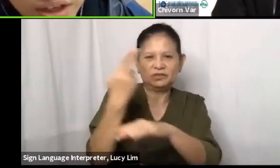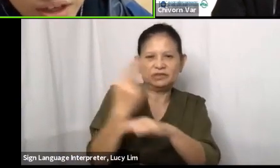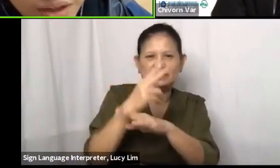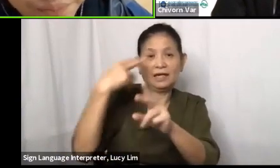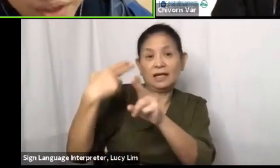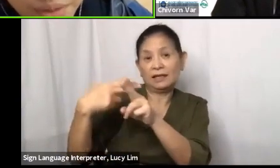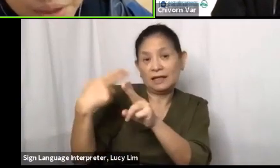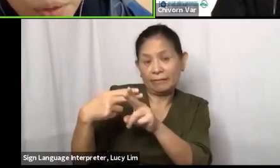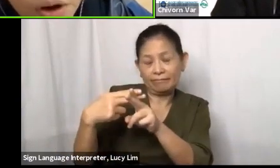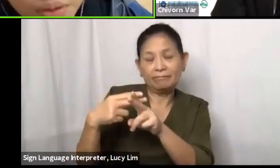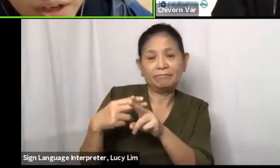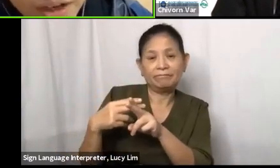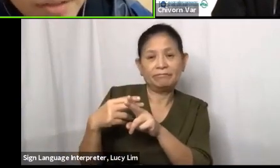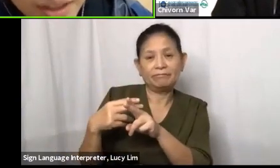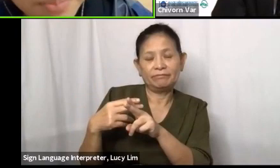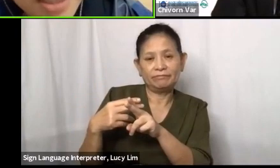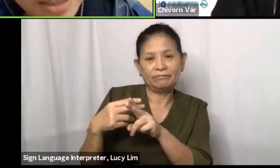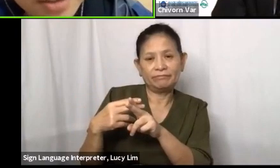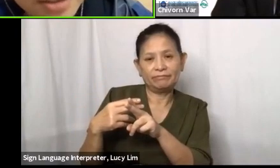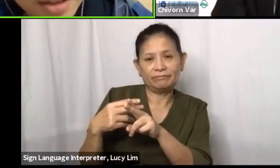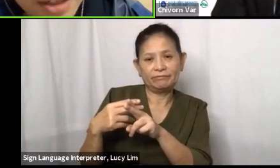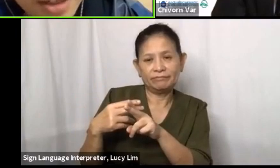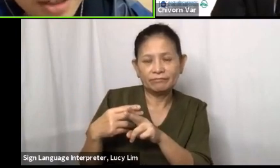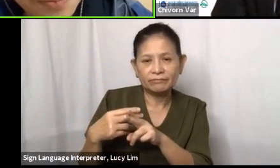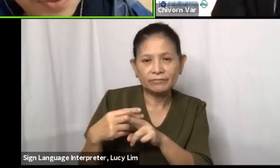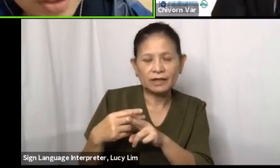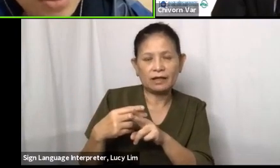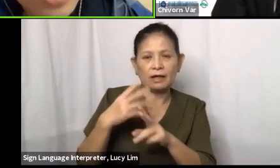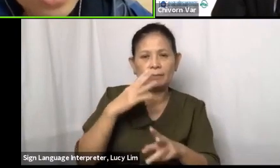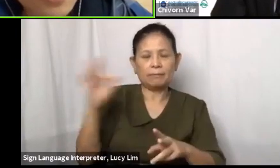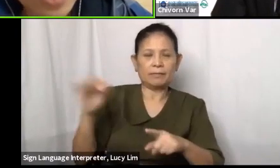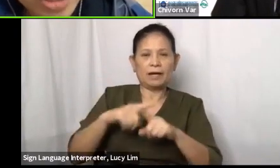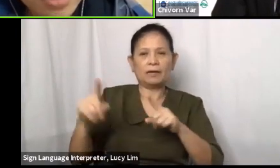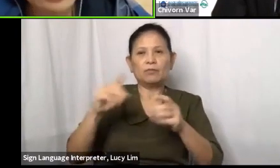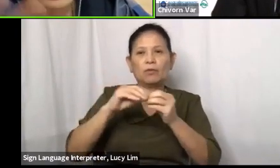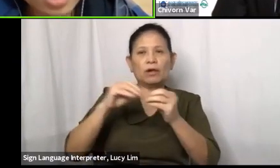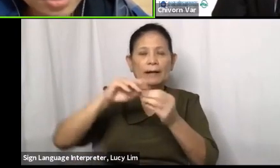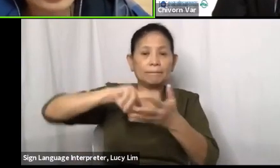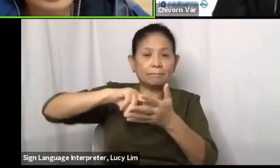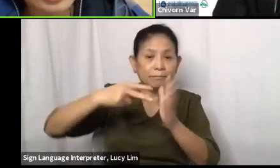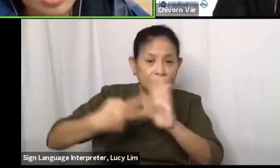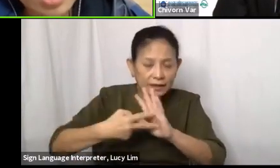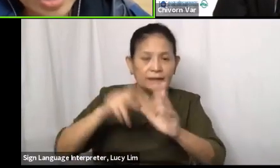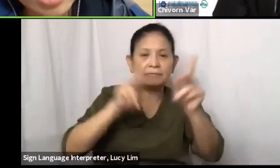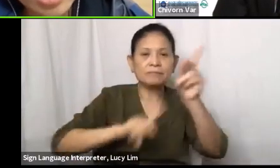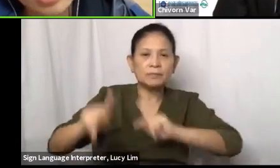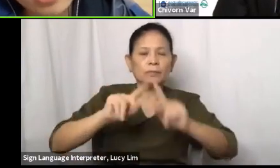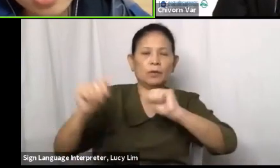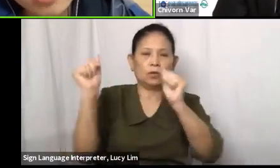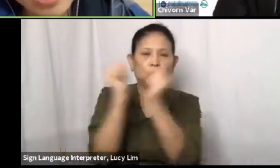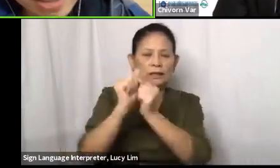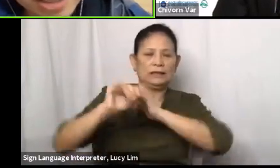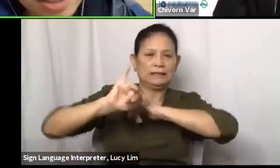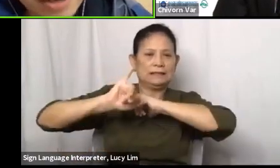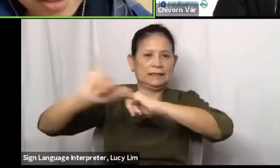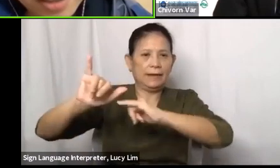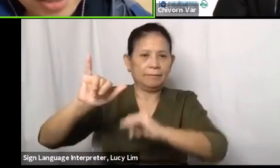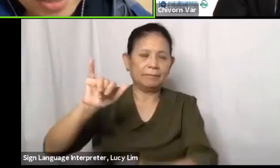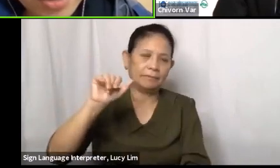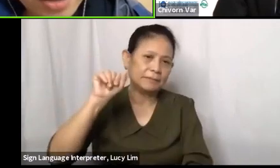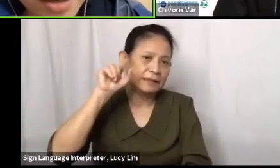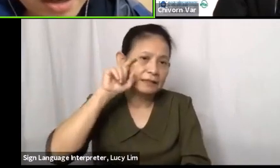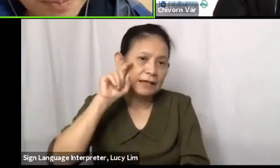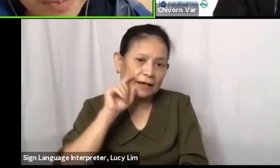use people who love same sex. So it's for general and then explanation after